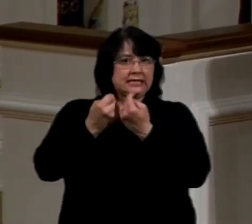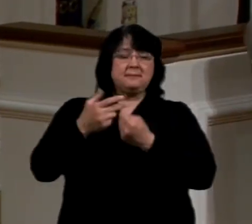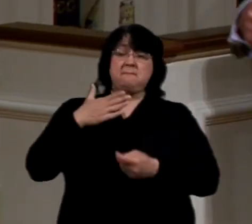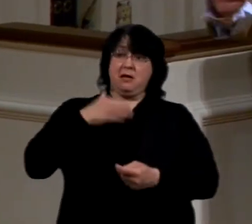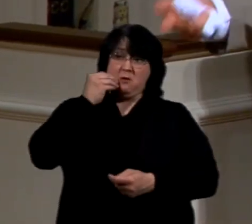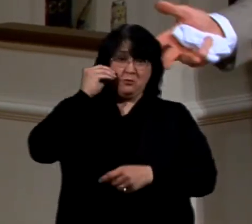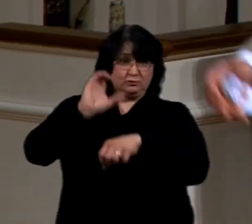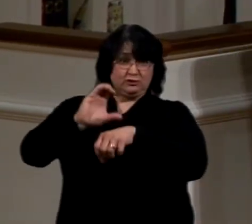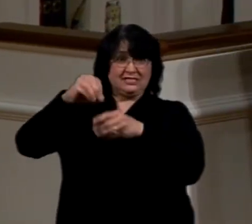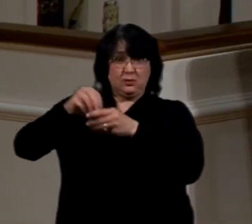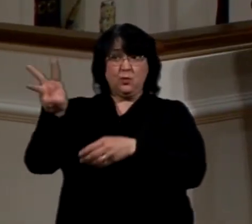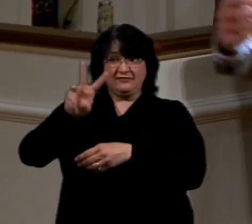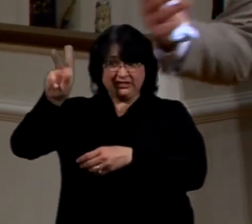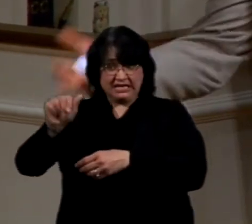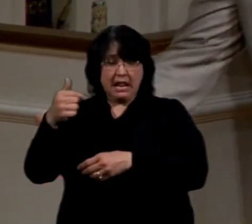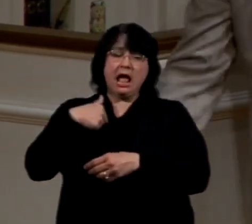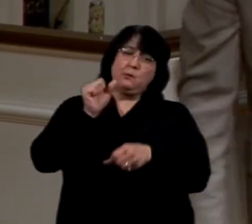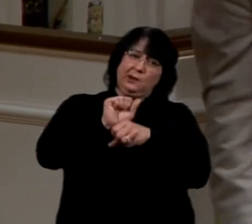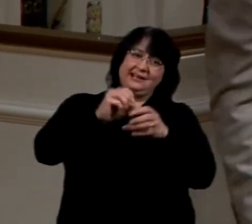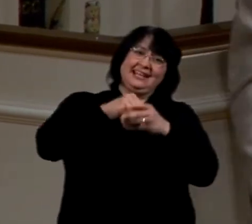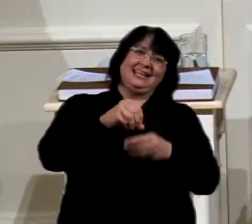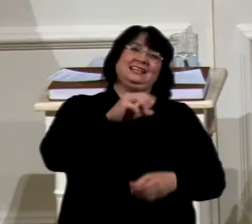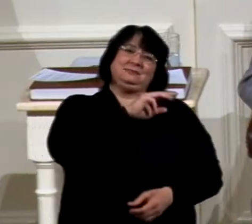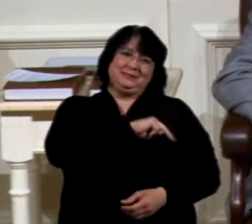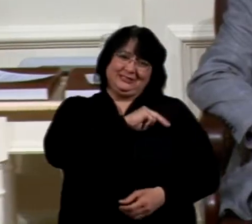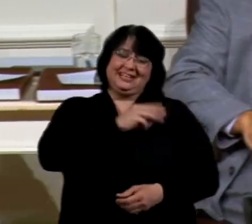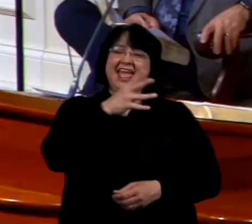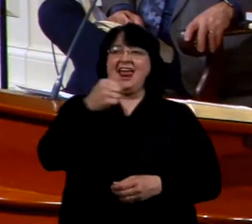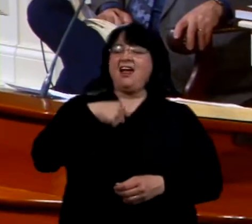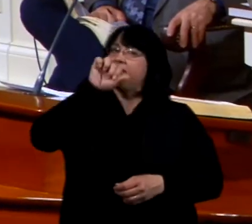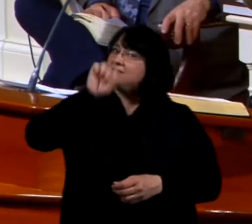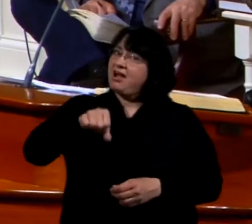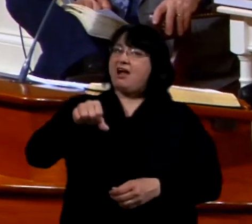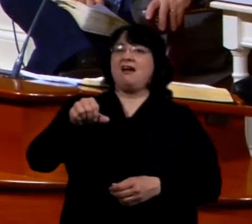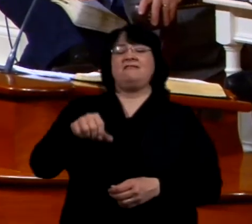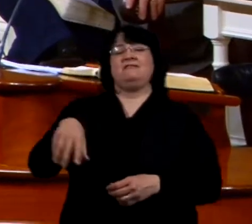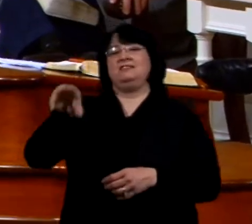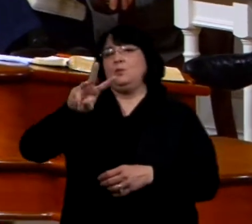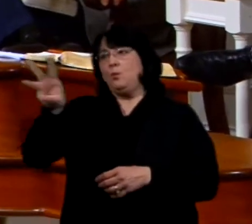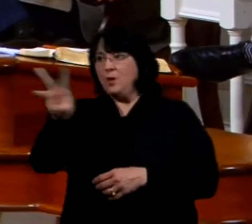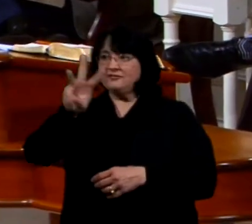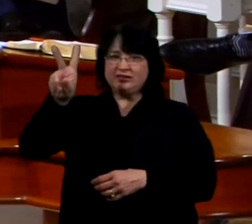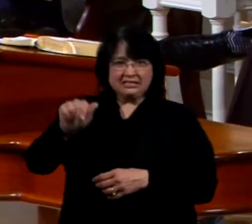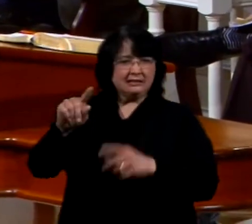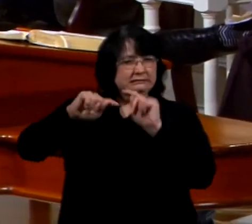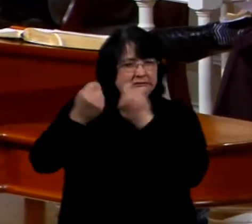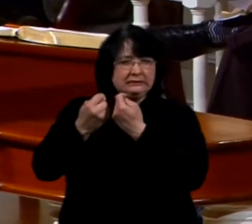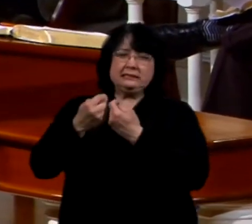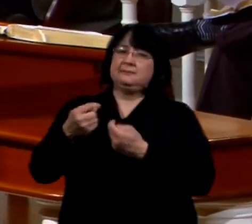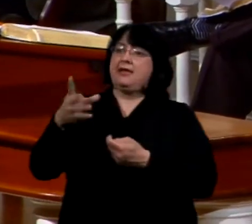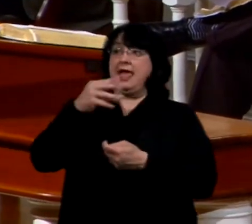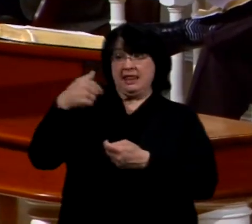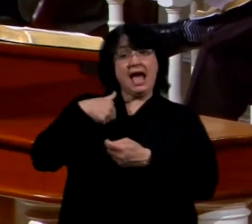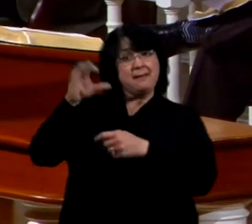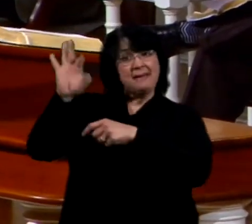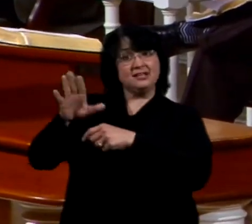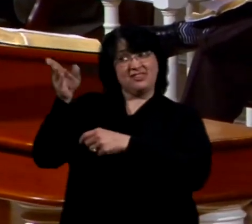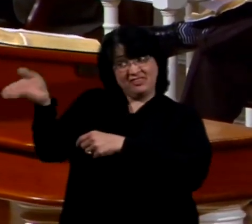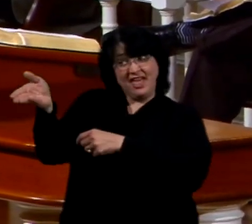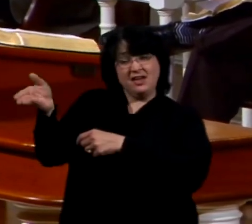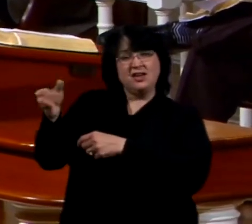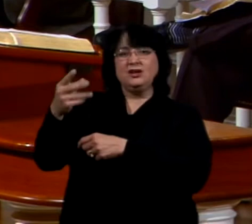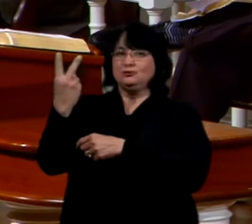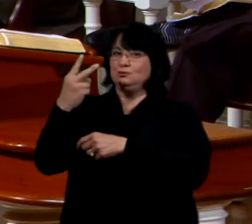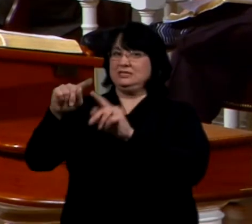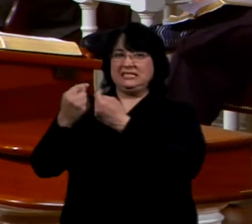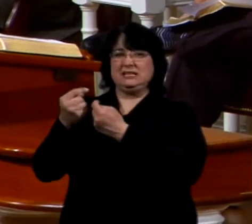Virginia. Then I worked out of missions, and I like the West Virginia Mountaineers. And those are two teams that where I pastored in Virginia, people hated because